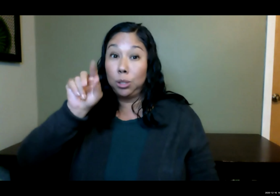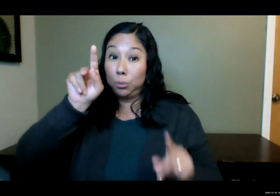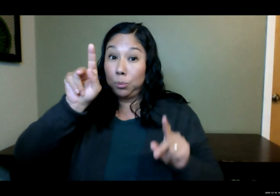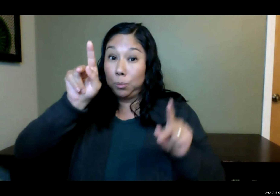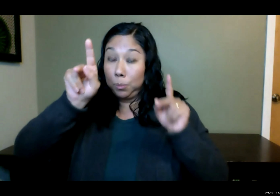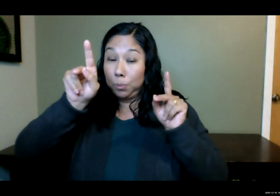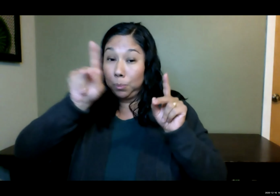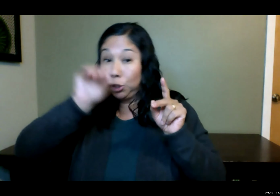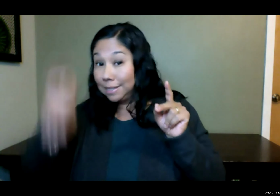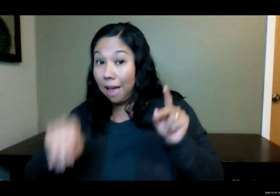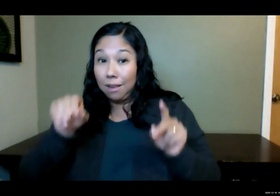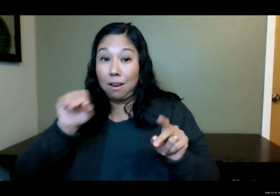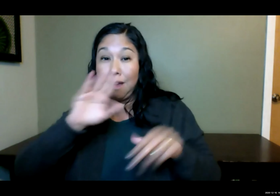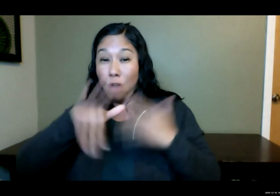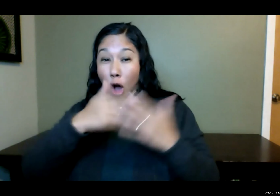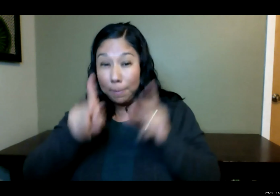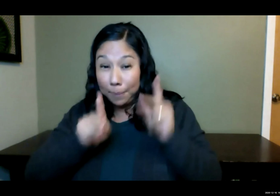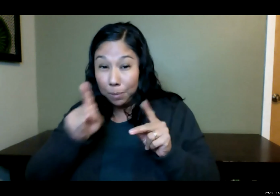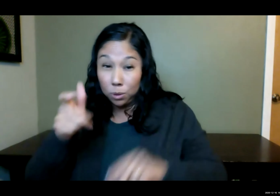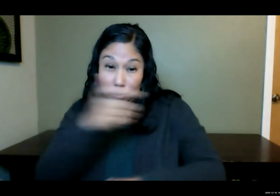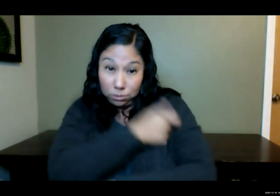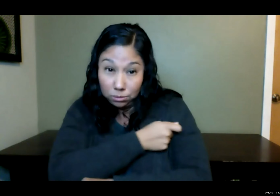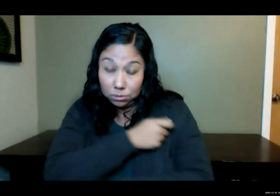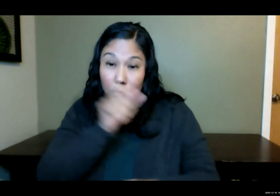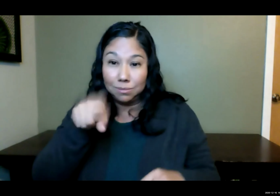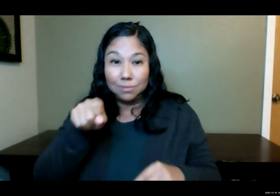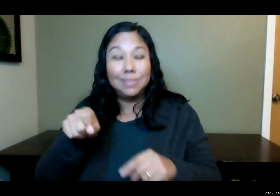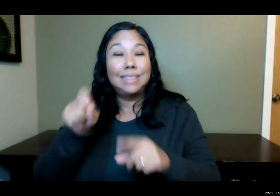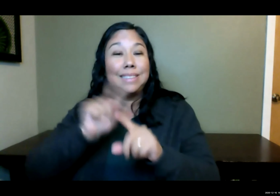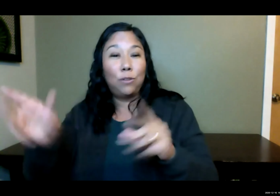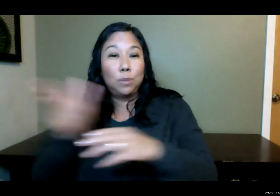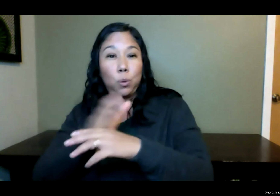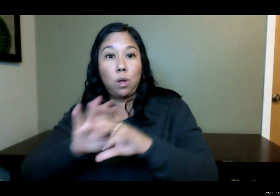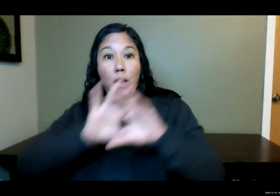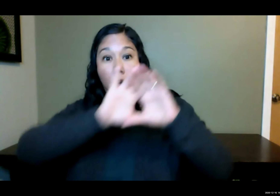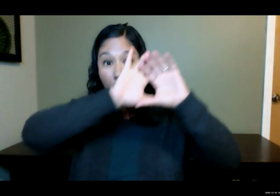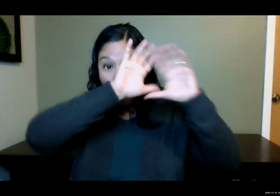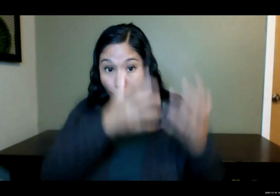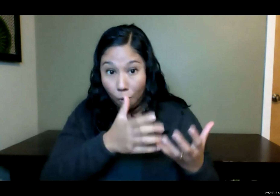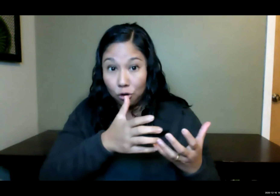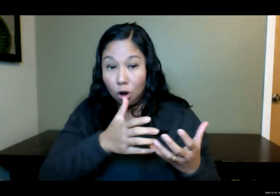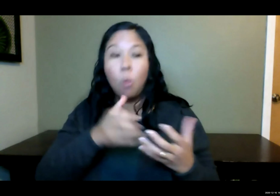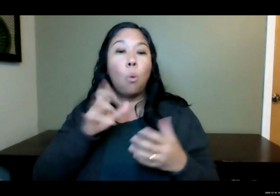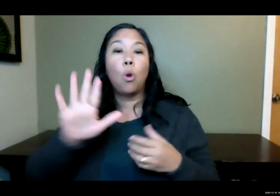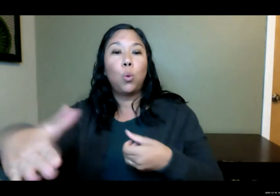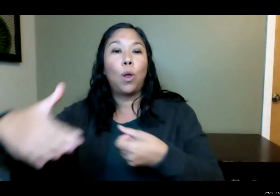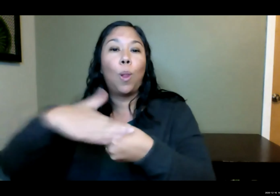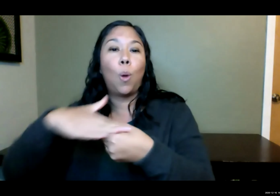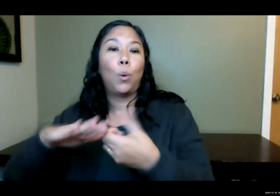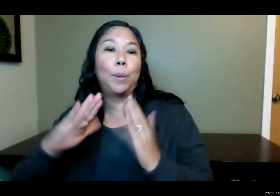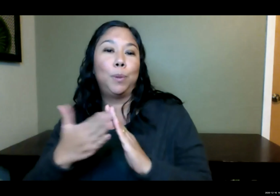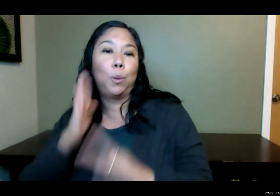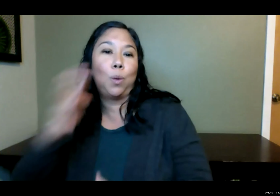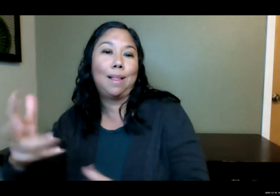immunized, there's a difference between the overall population getting the vaccine and whether your local community gets it.